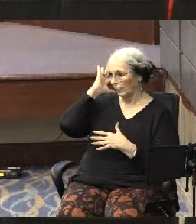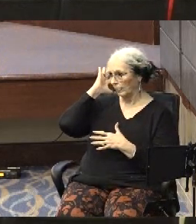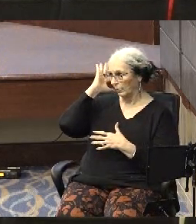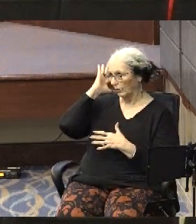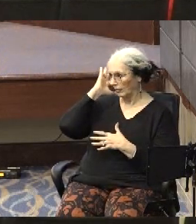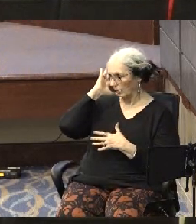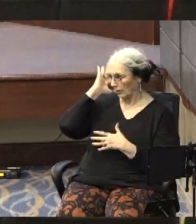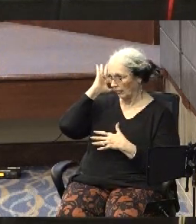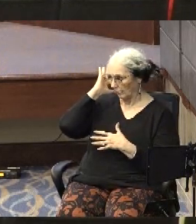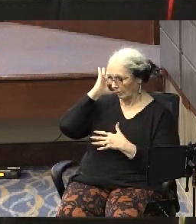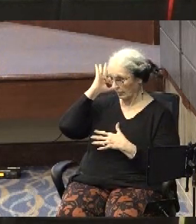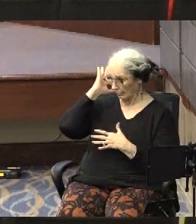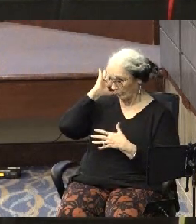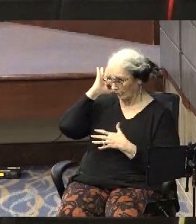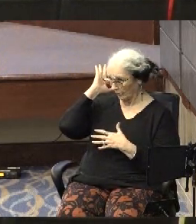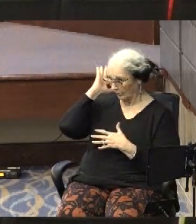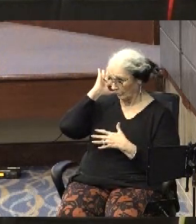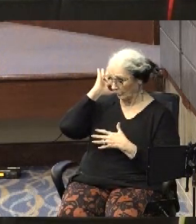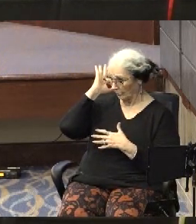is Jesse Lee.